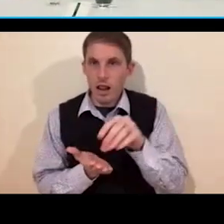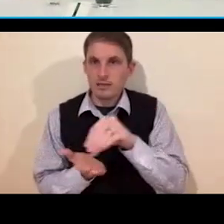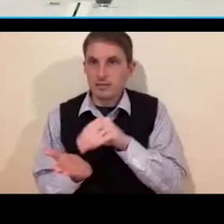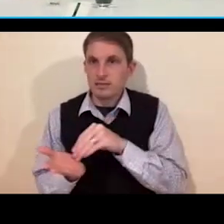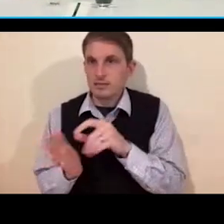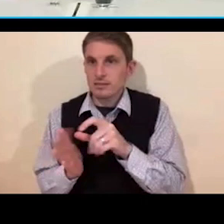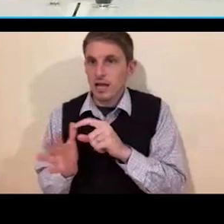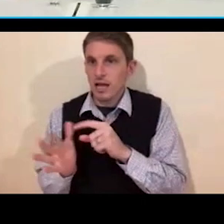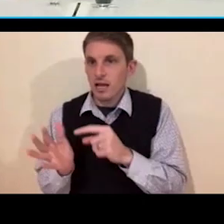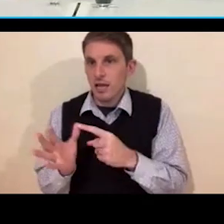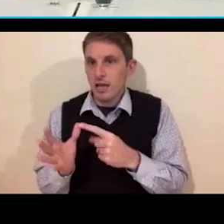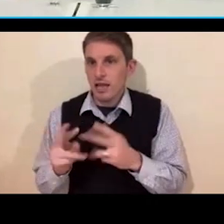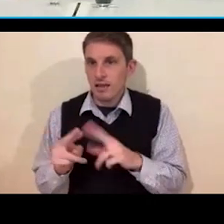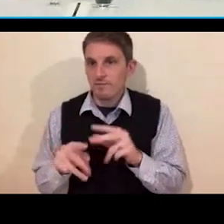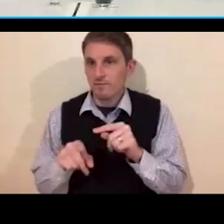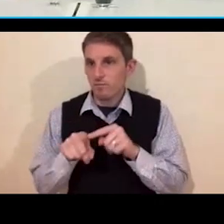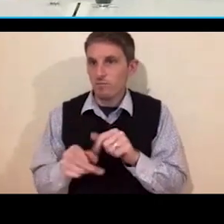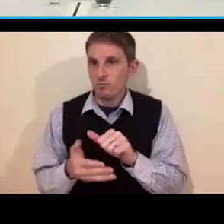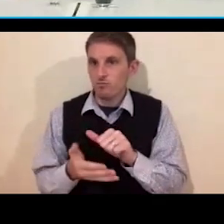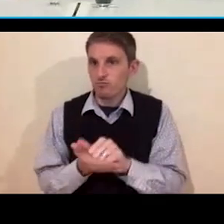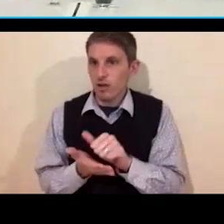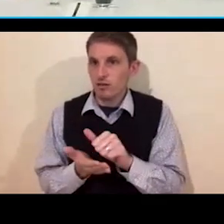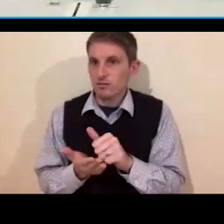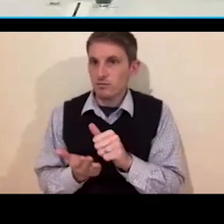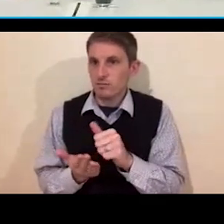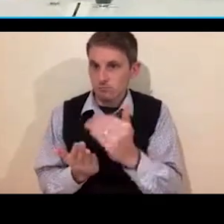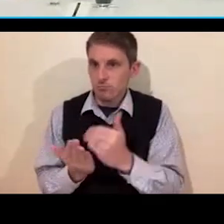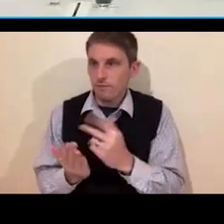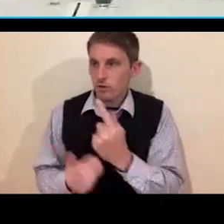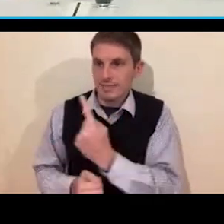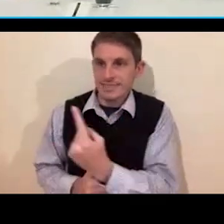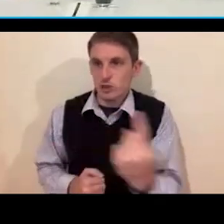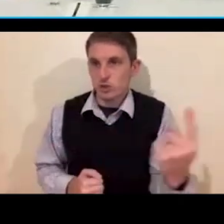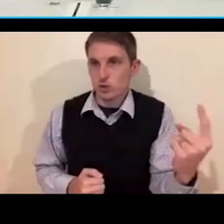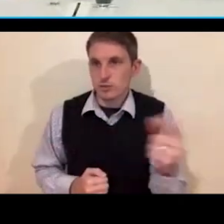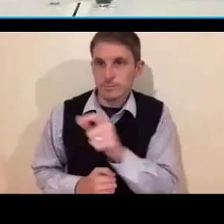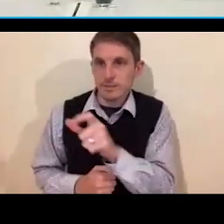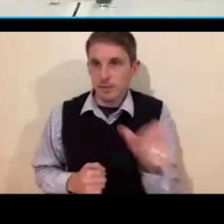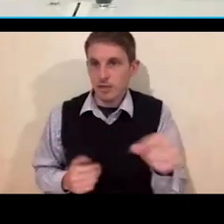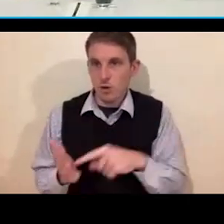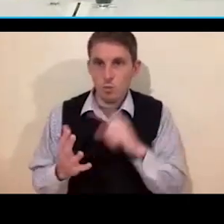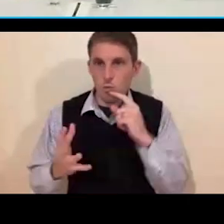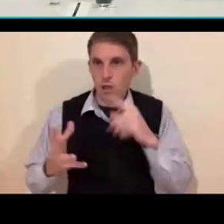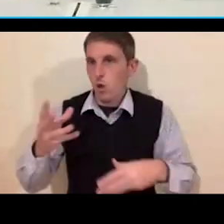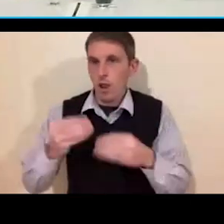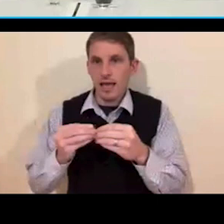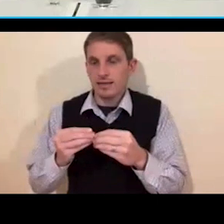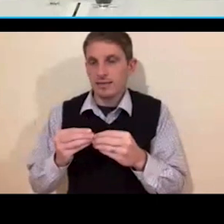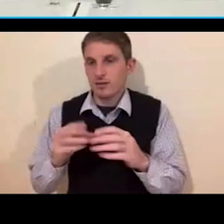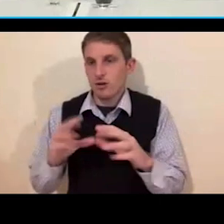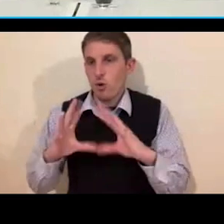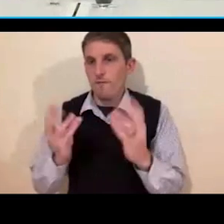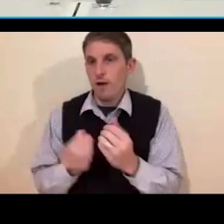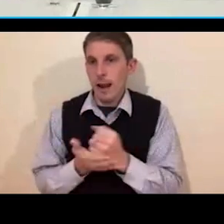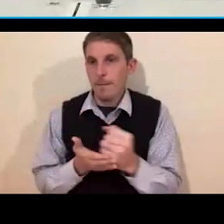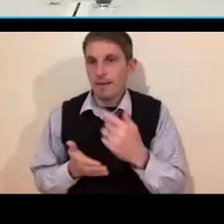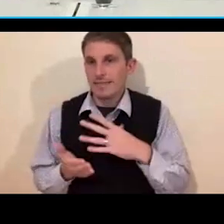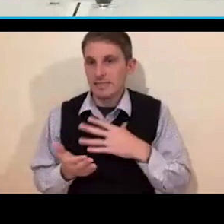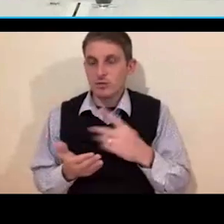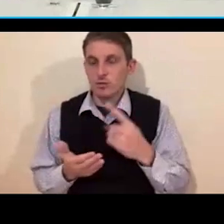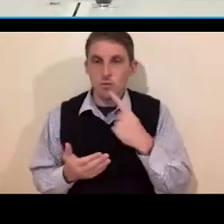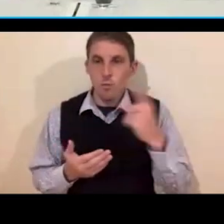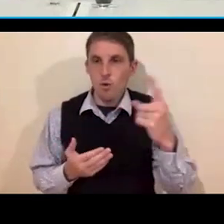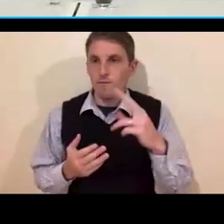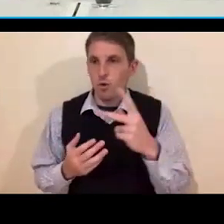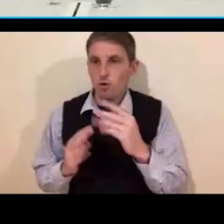you put in the data for each care recipient, it will collate the overall numbers that you need to report for your